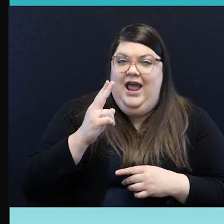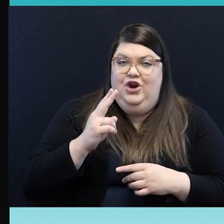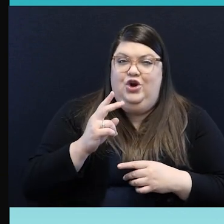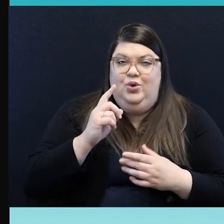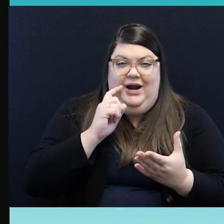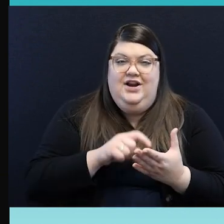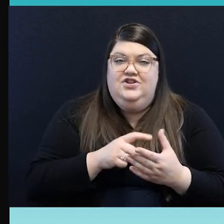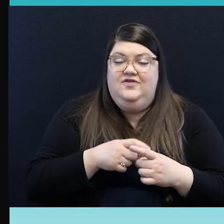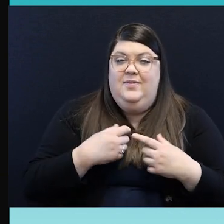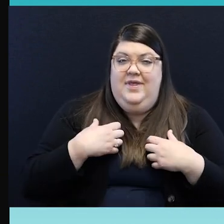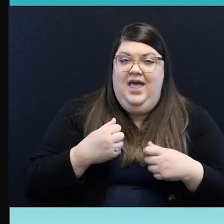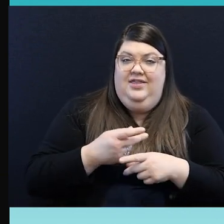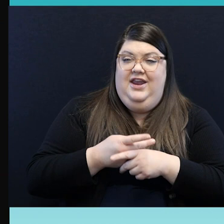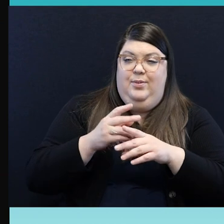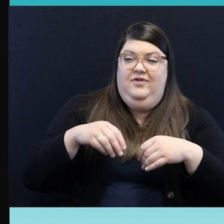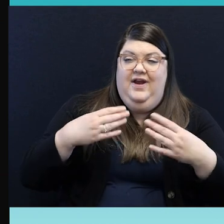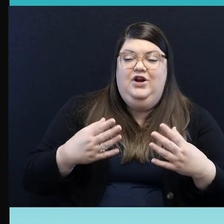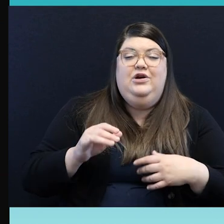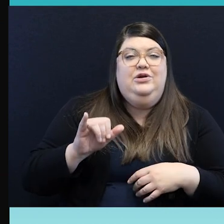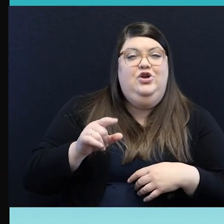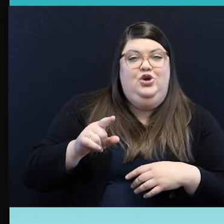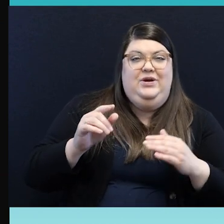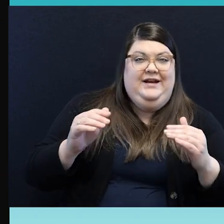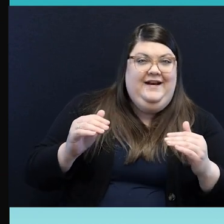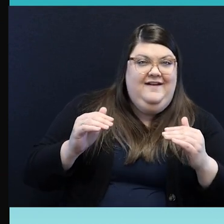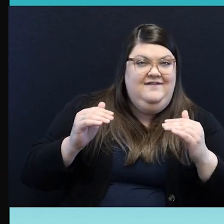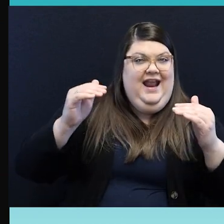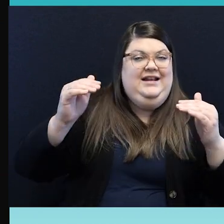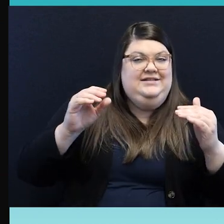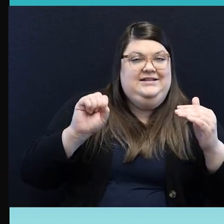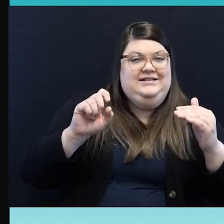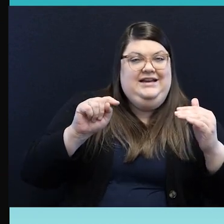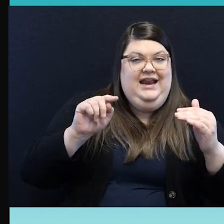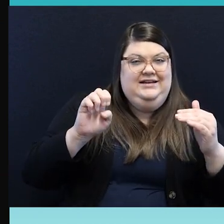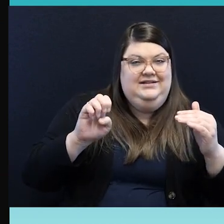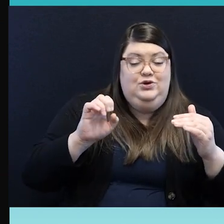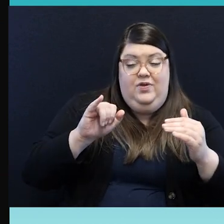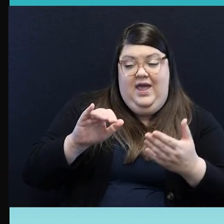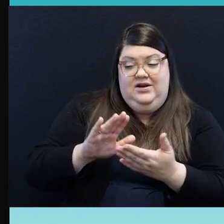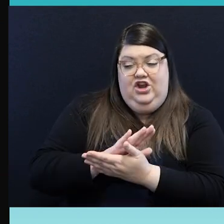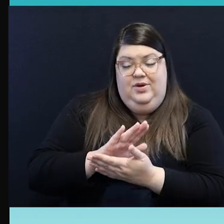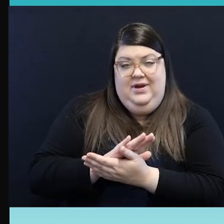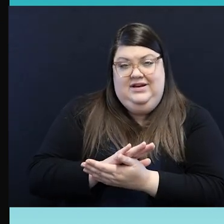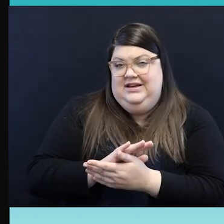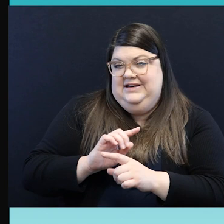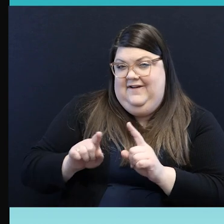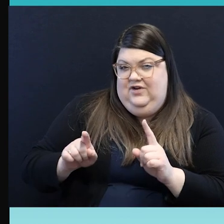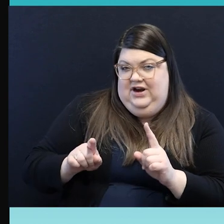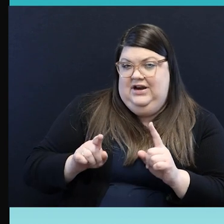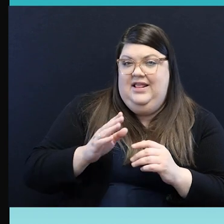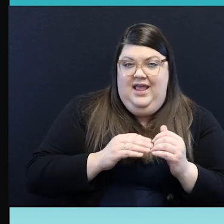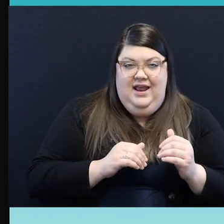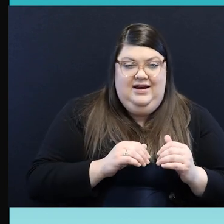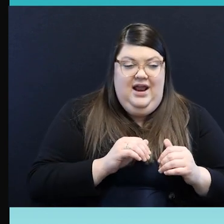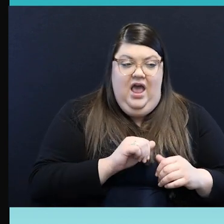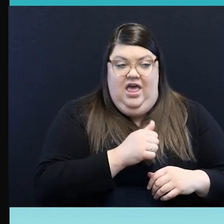the healthcare provider that you are in an advanced state. That document, unlike the other advanced directive documents, does